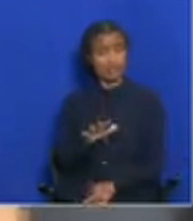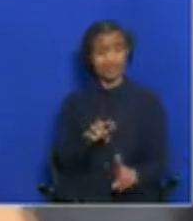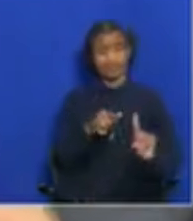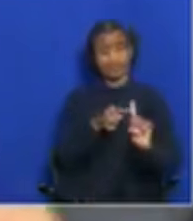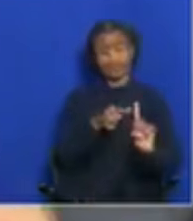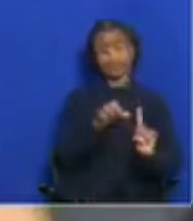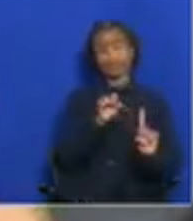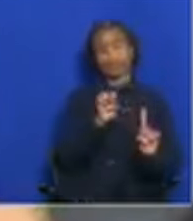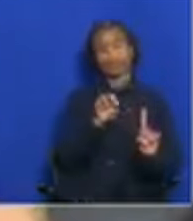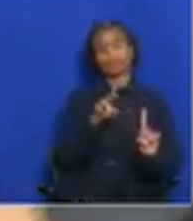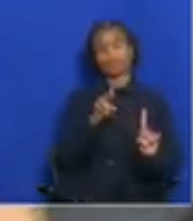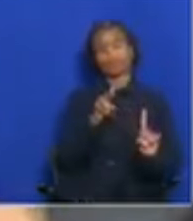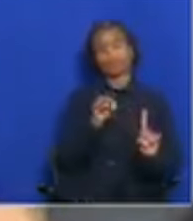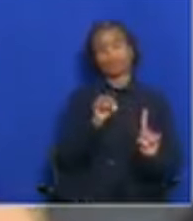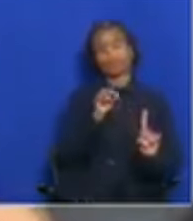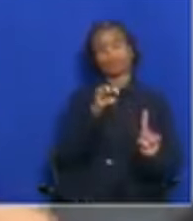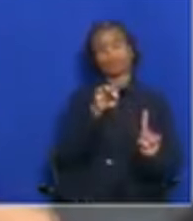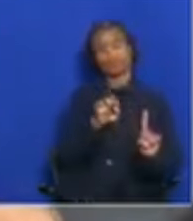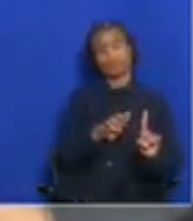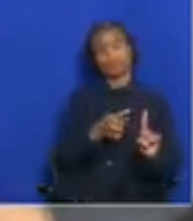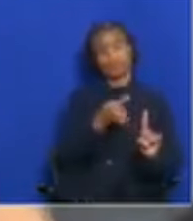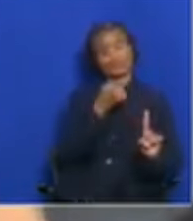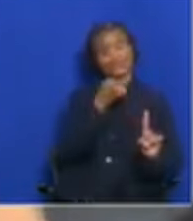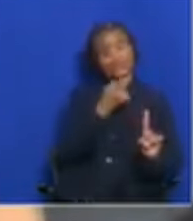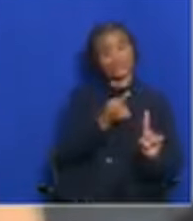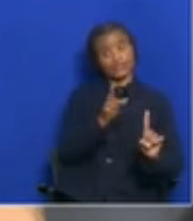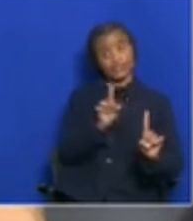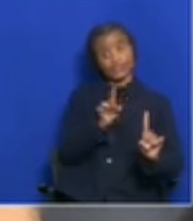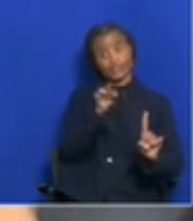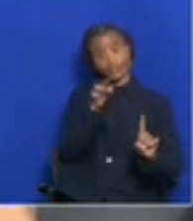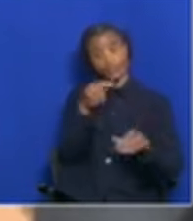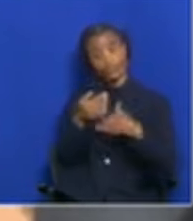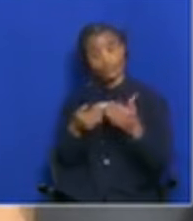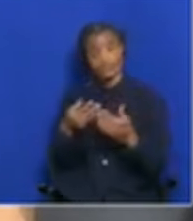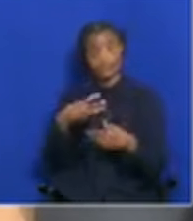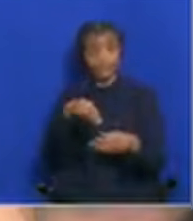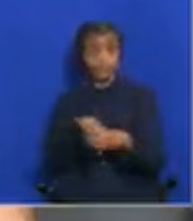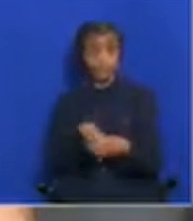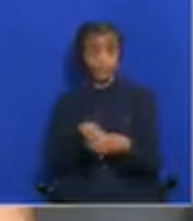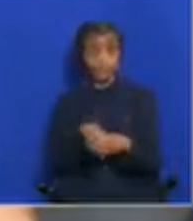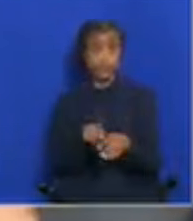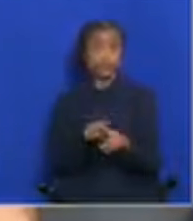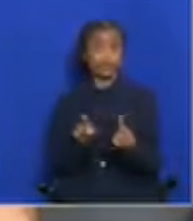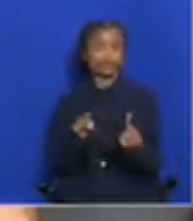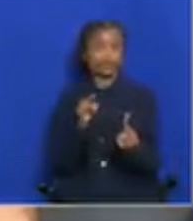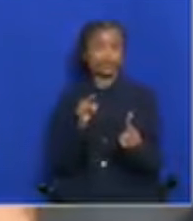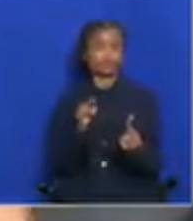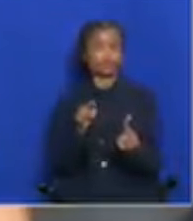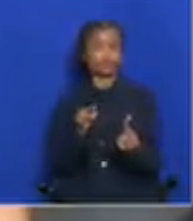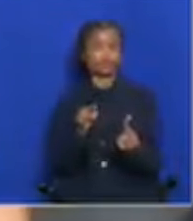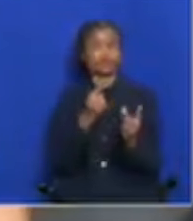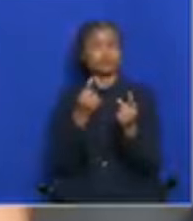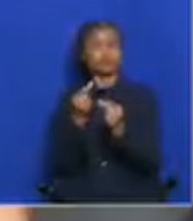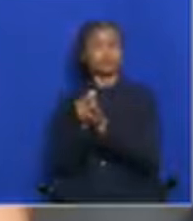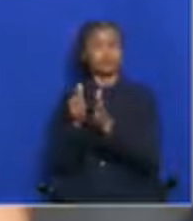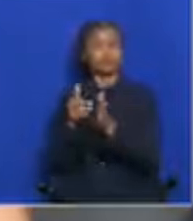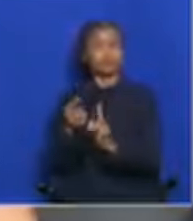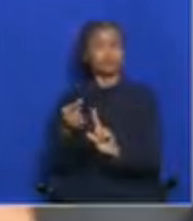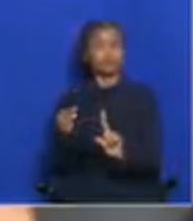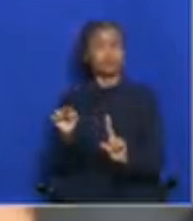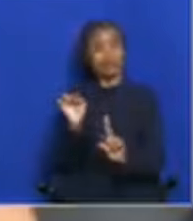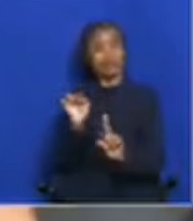involved somewhat in that process, but you were no longer the prosecutor on the Mokwele matter, or were you still with